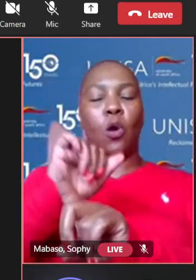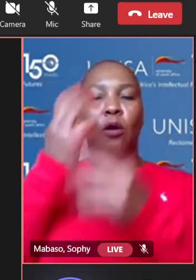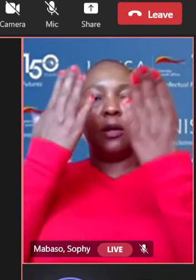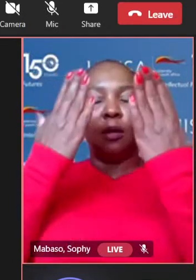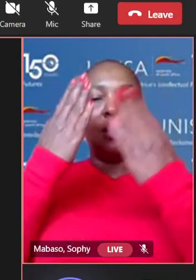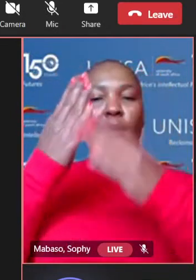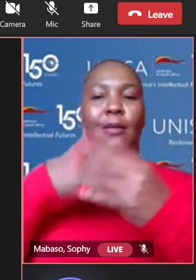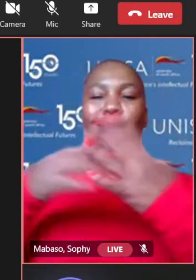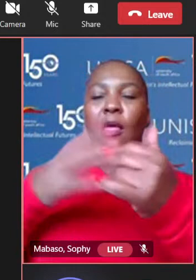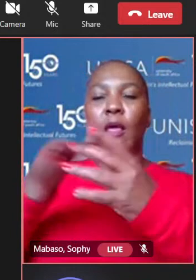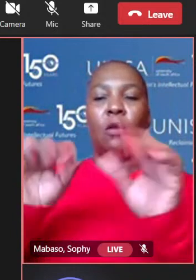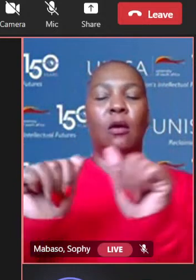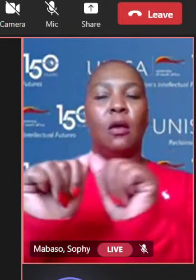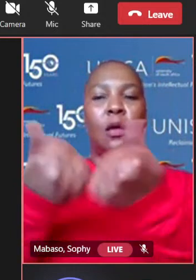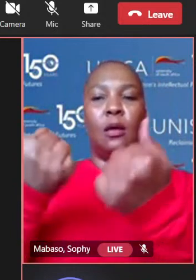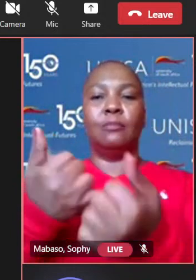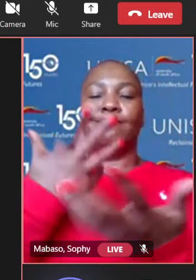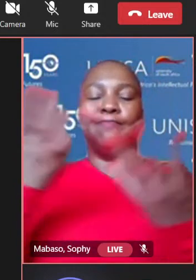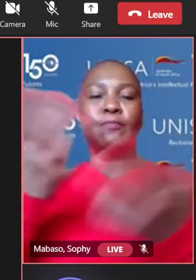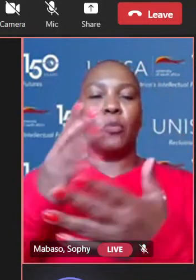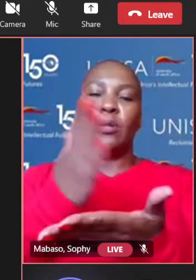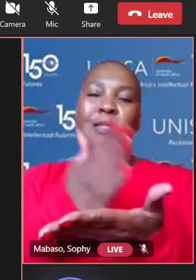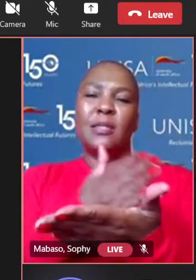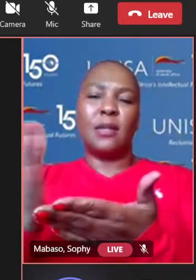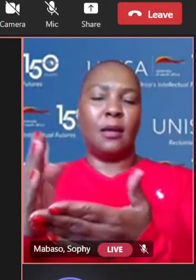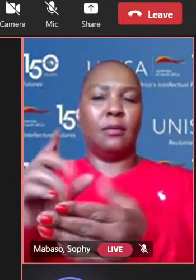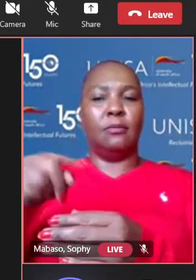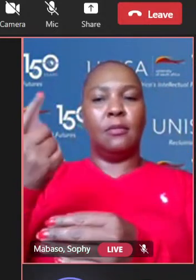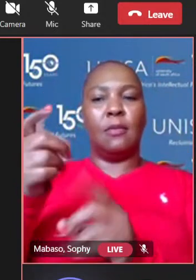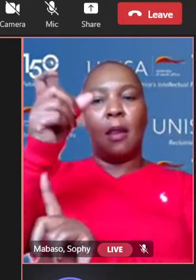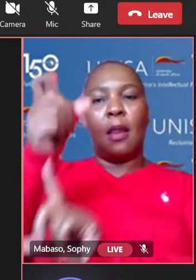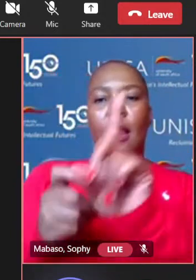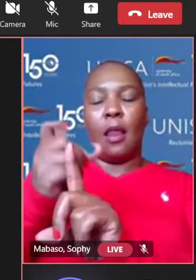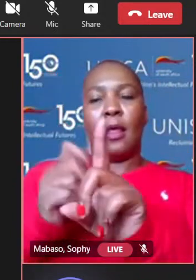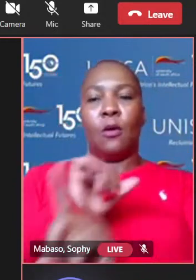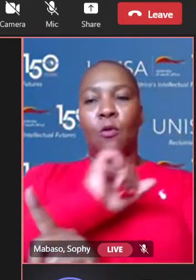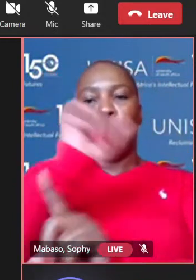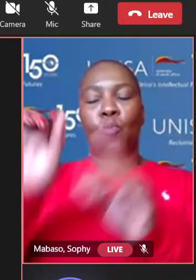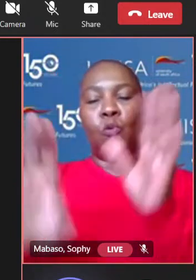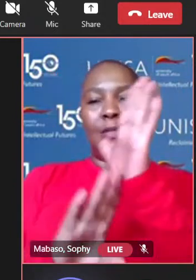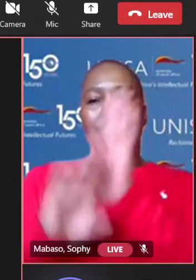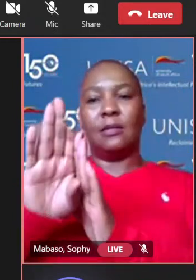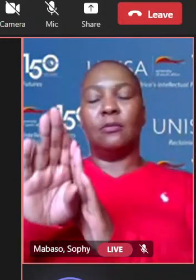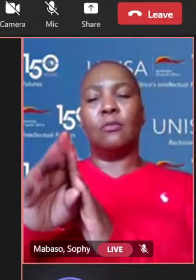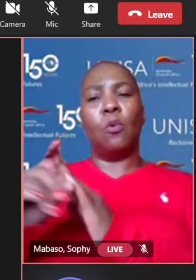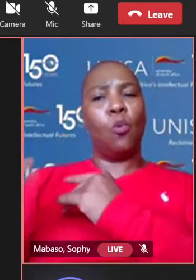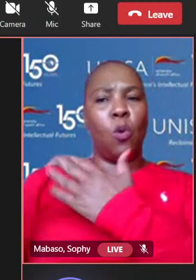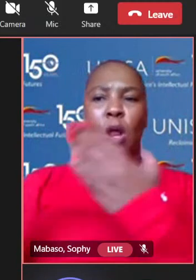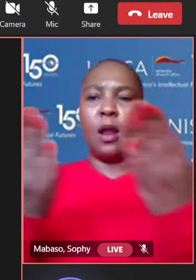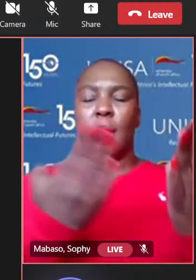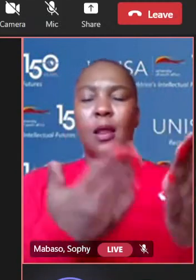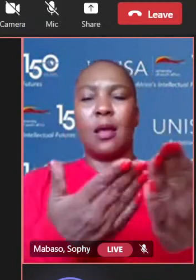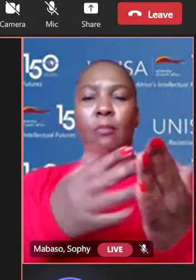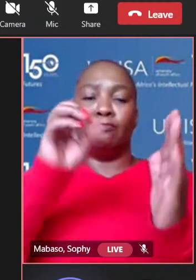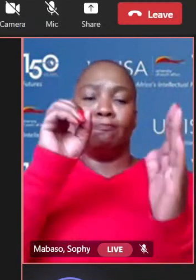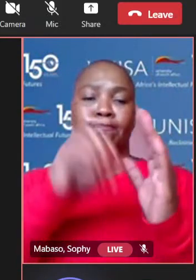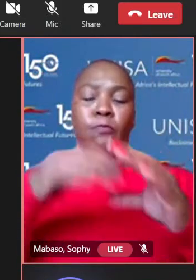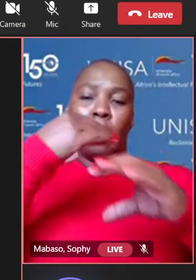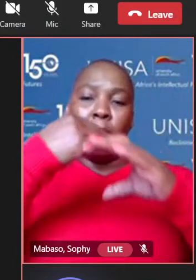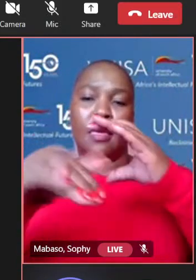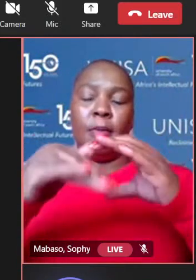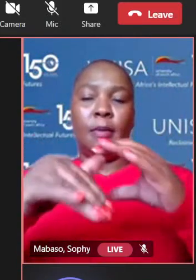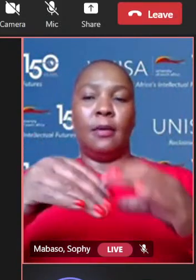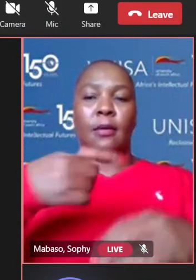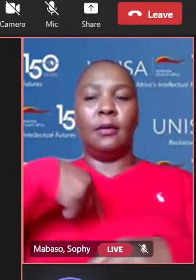of the challenges, but even just sharing with somebody your successes, you're welcome to drop us an email or then make